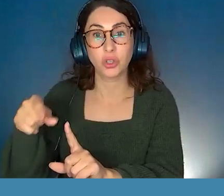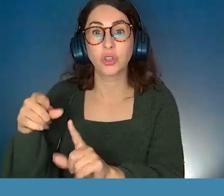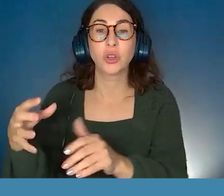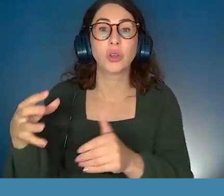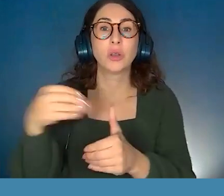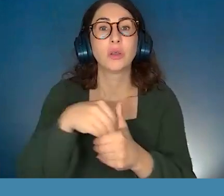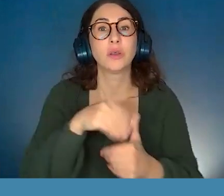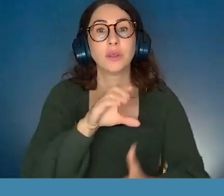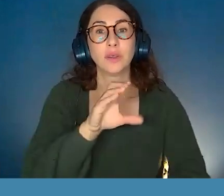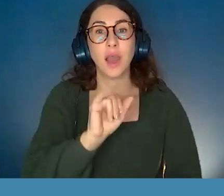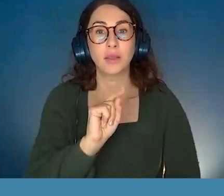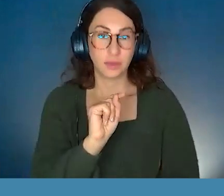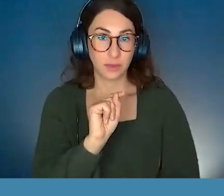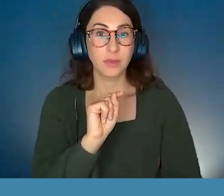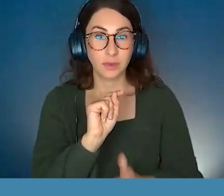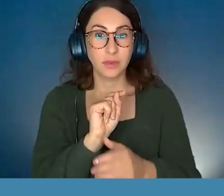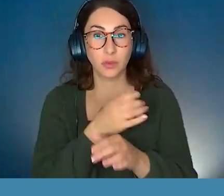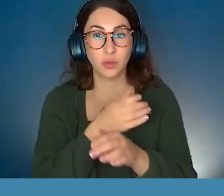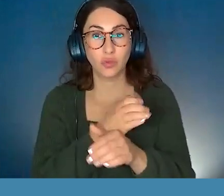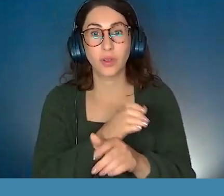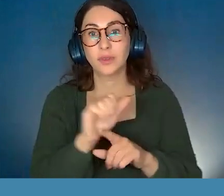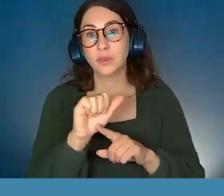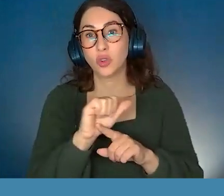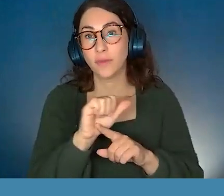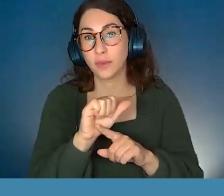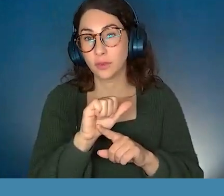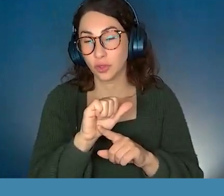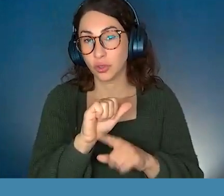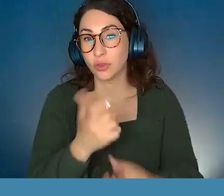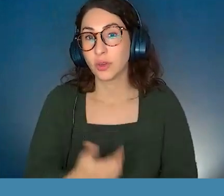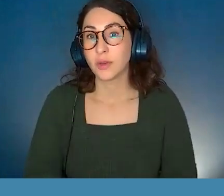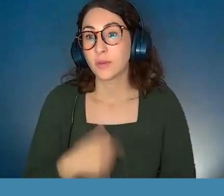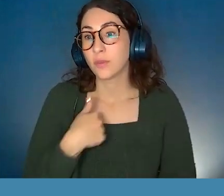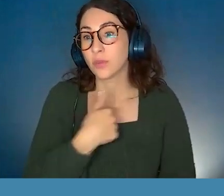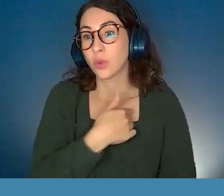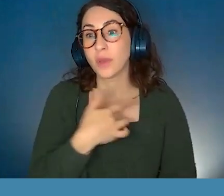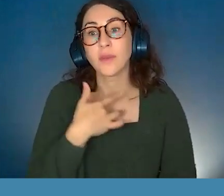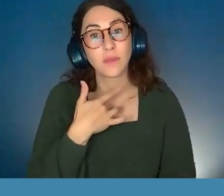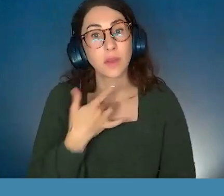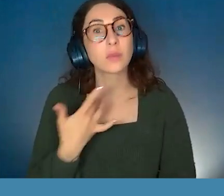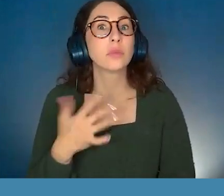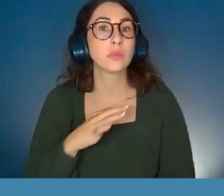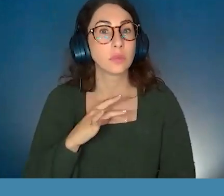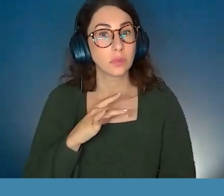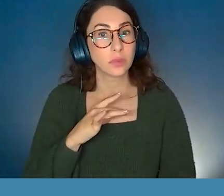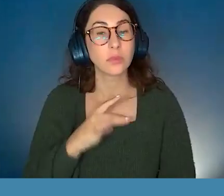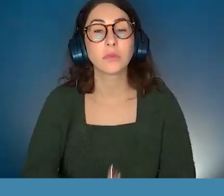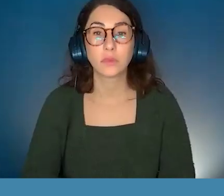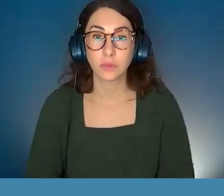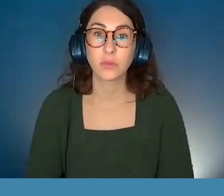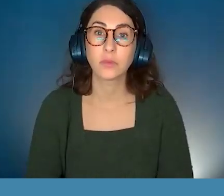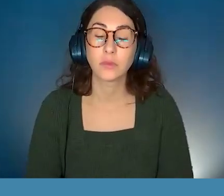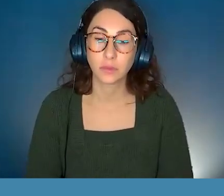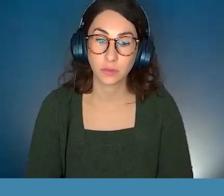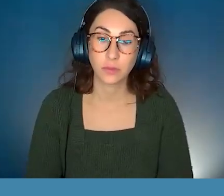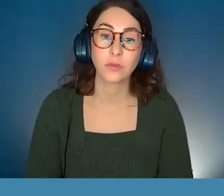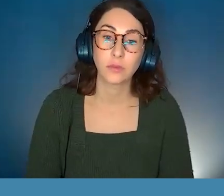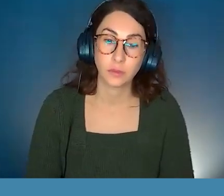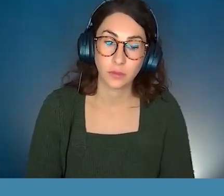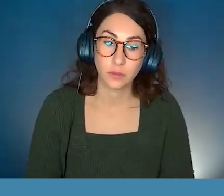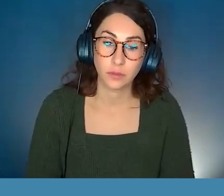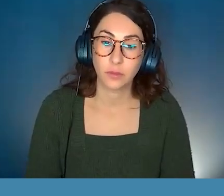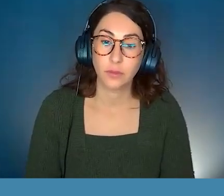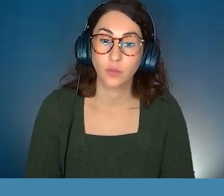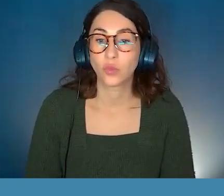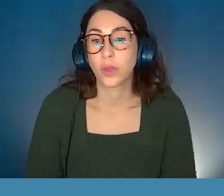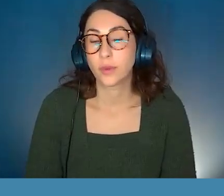their CIT, their crisis intervention training as well. So that we feel probably is being really helpful too. Yeah, and so like I said, it's